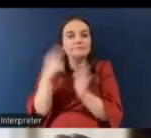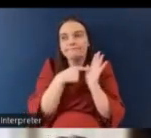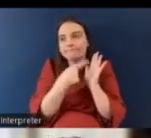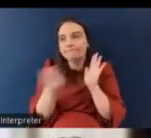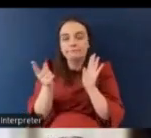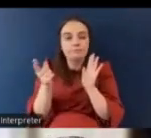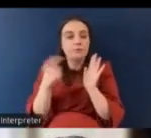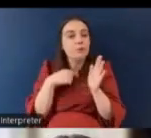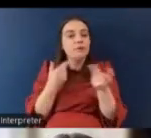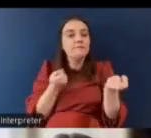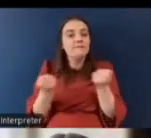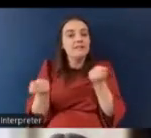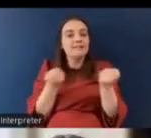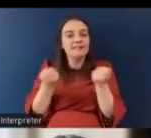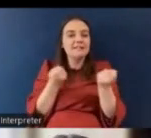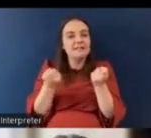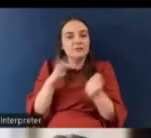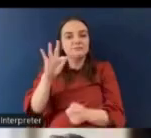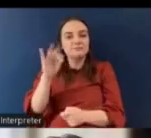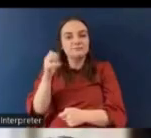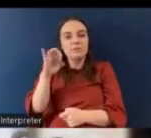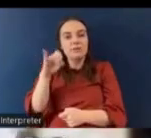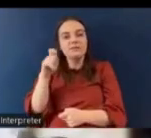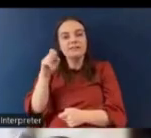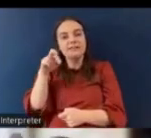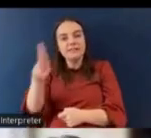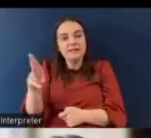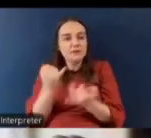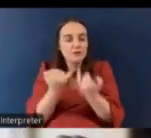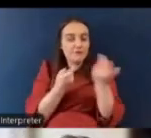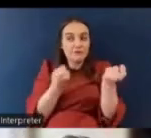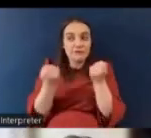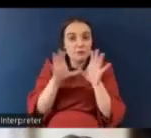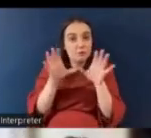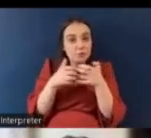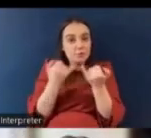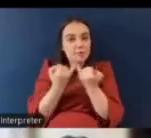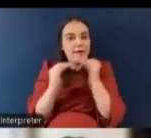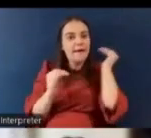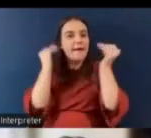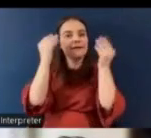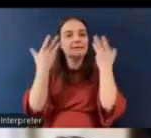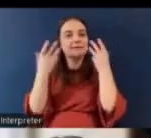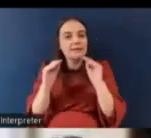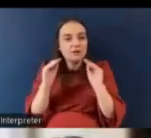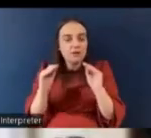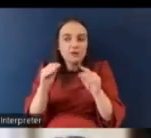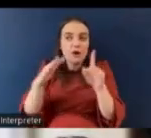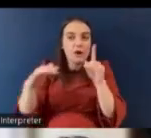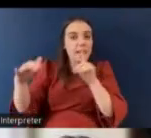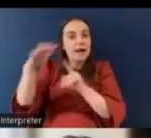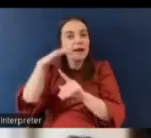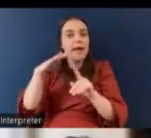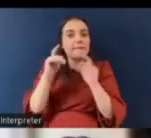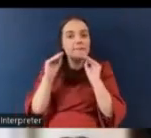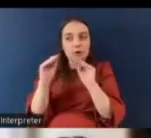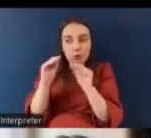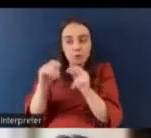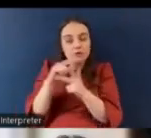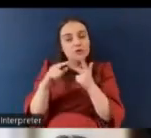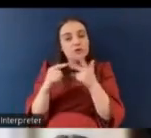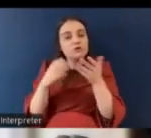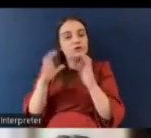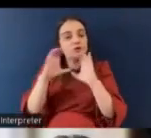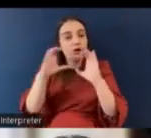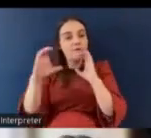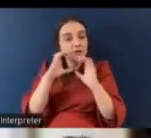a facilitator and anybody facilitating a group. So that could be adult educators, climate coaches, conversation hosts, staff